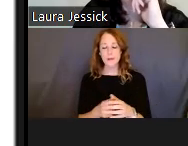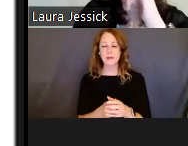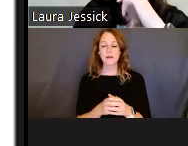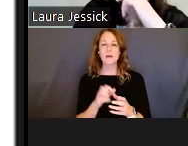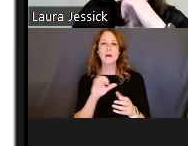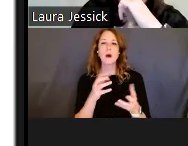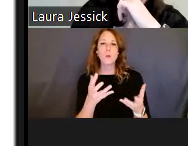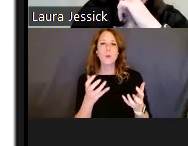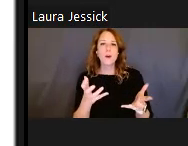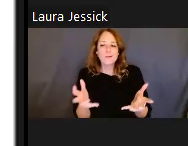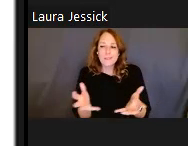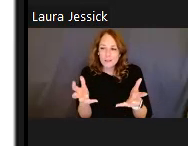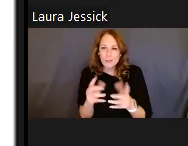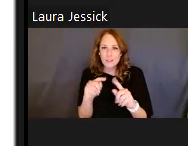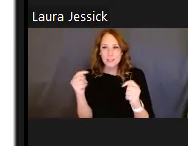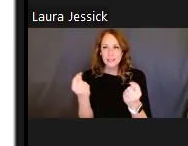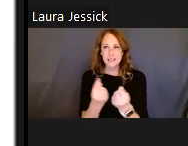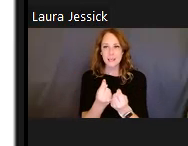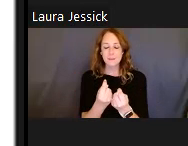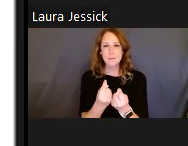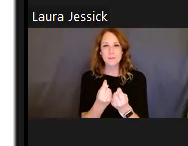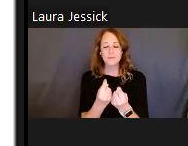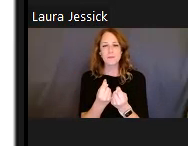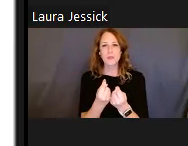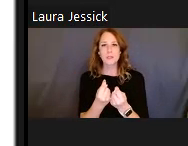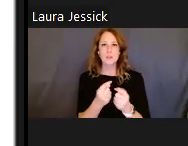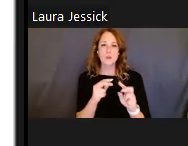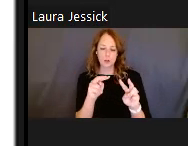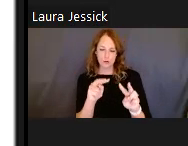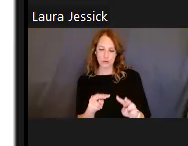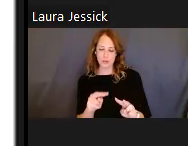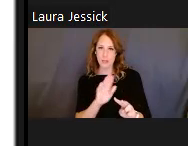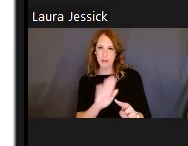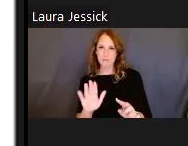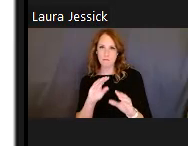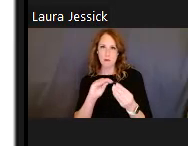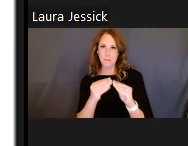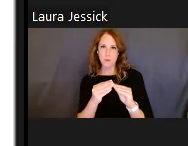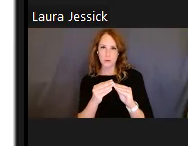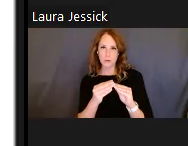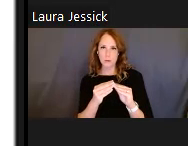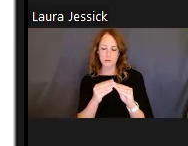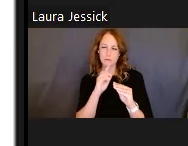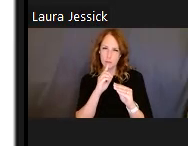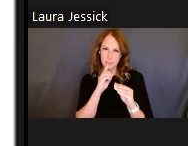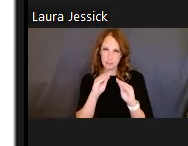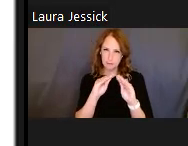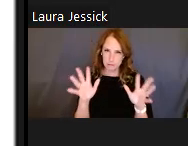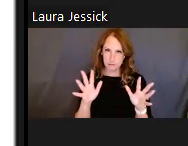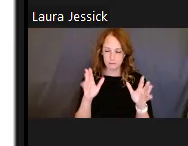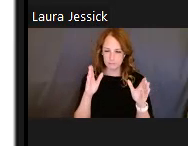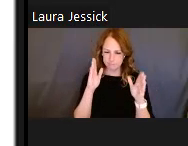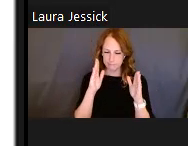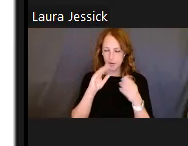to encourage team members to look at your numbers and the cases with open eyes, right? So this is an